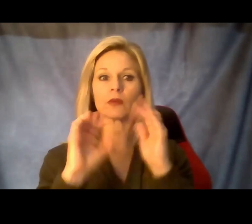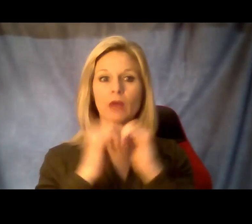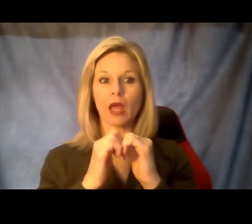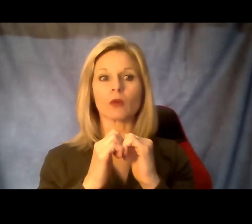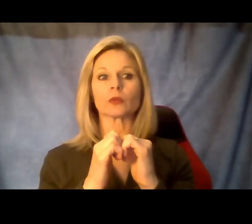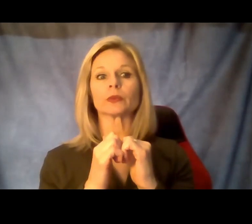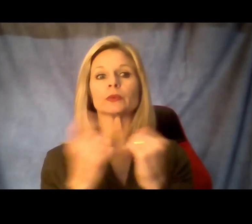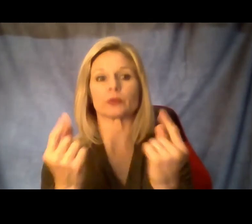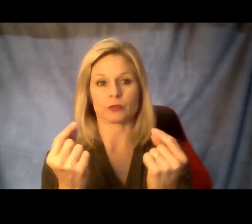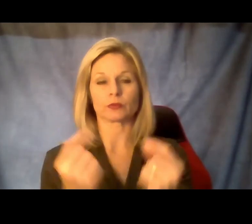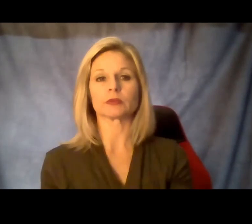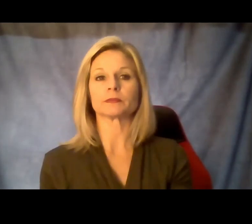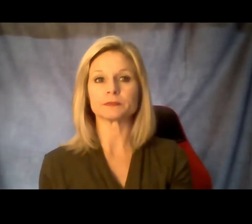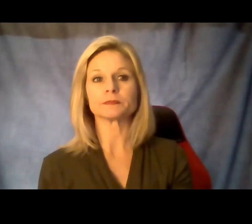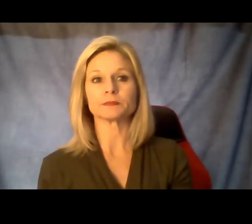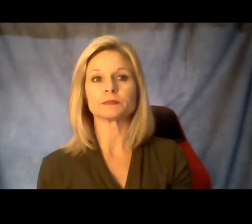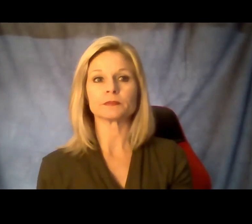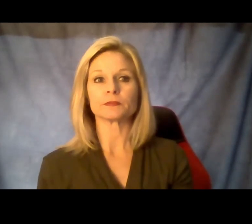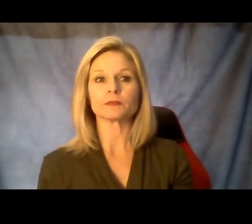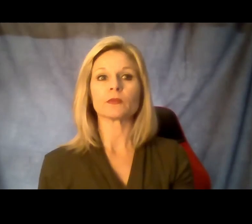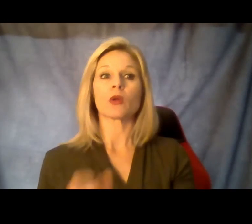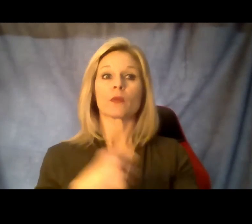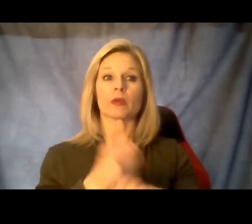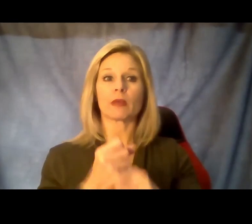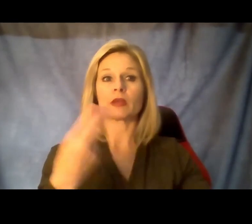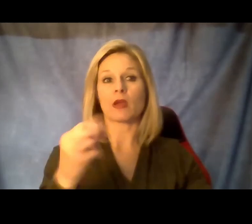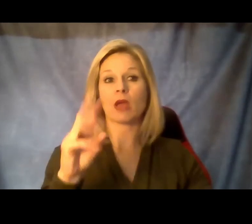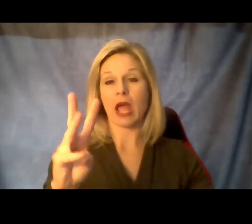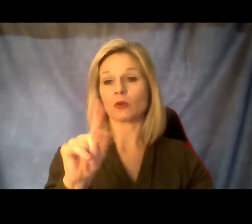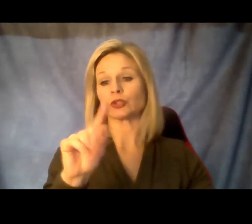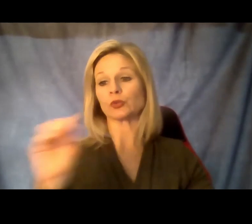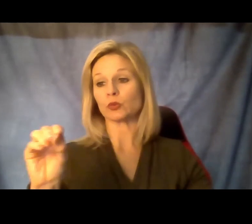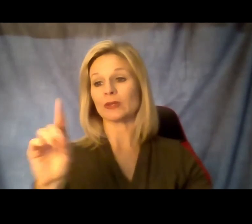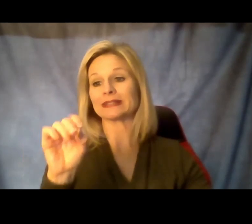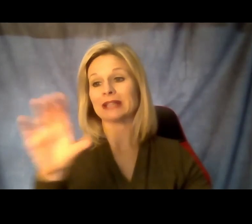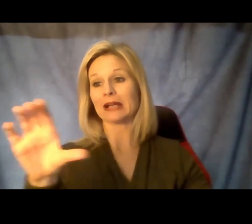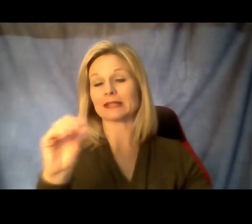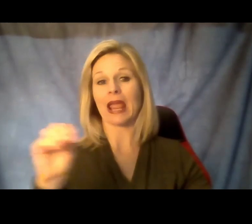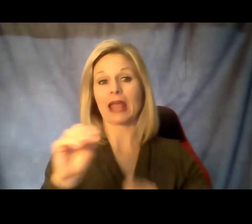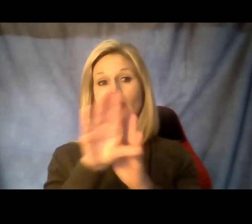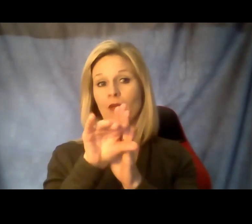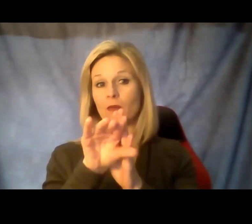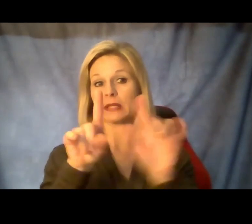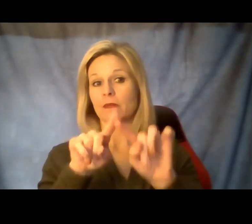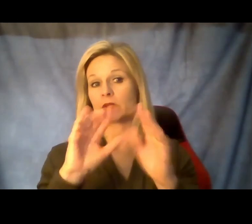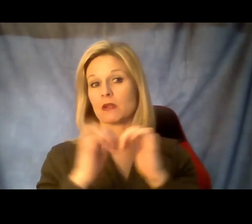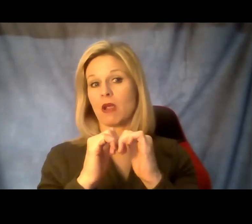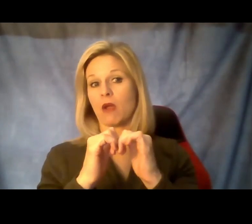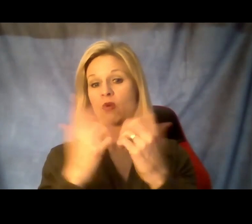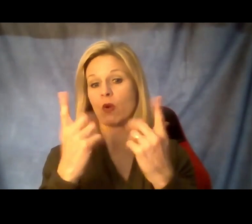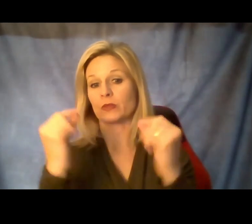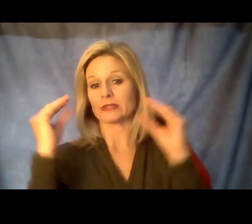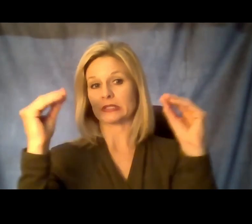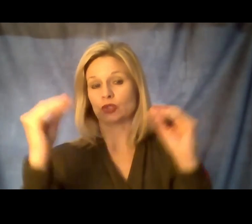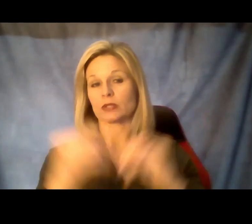documents. We make how-to documents and how-to film, depending on what it is that we're teaching. And